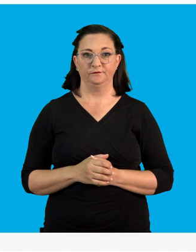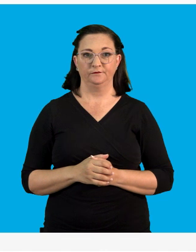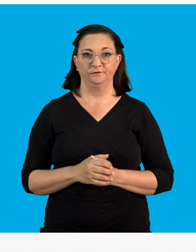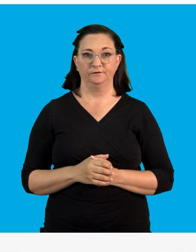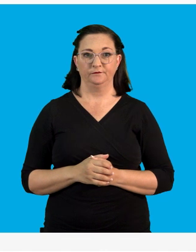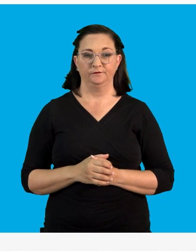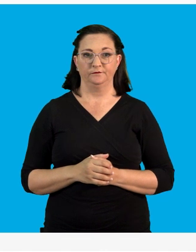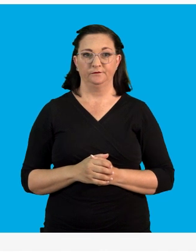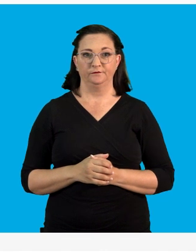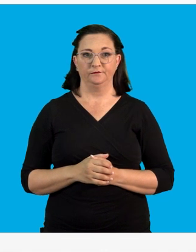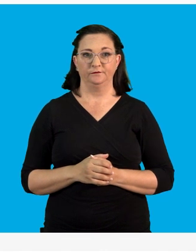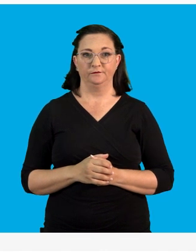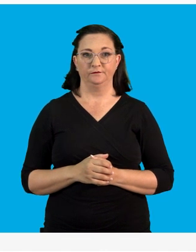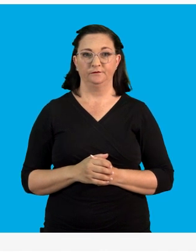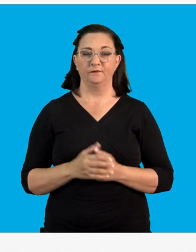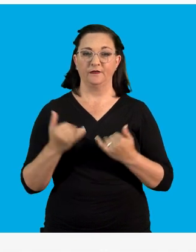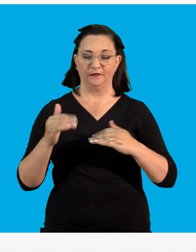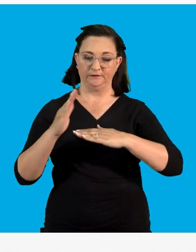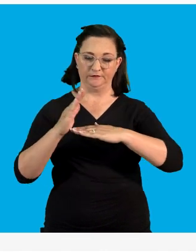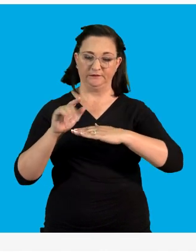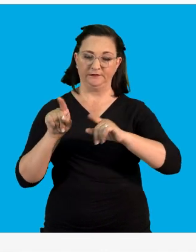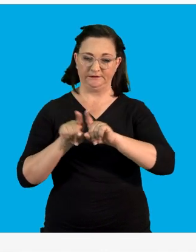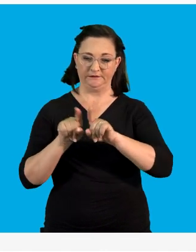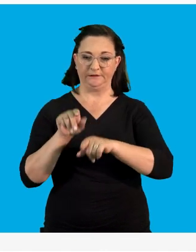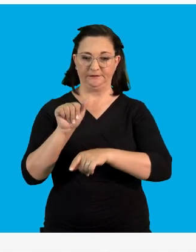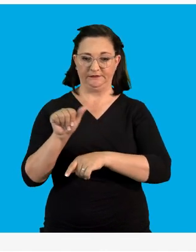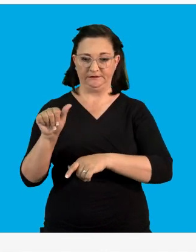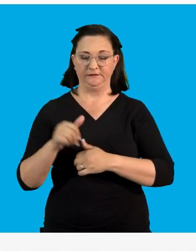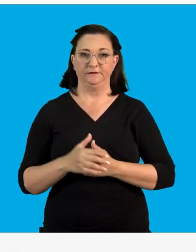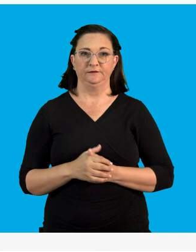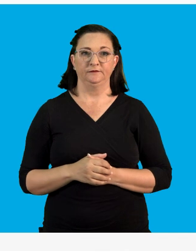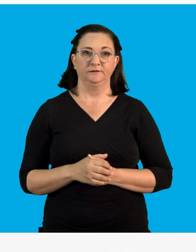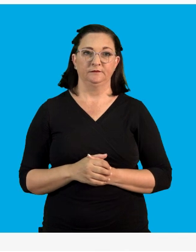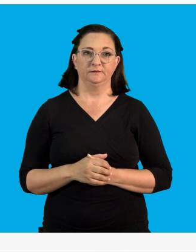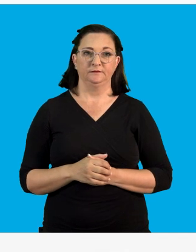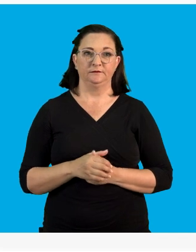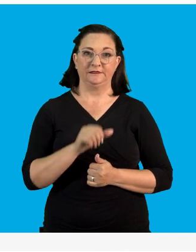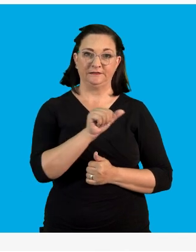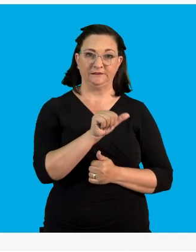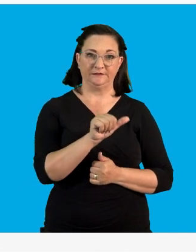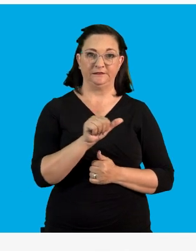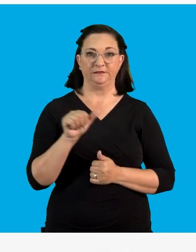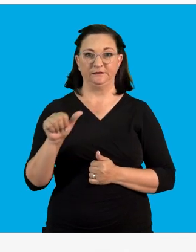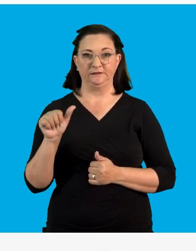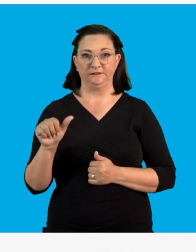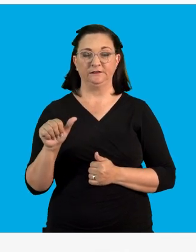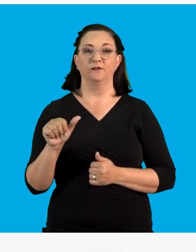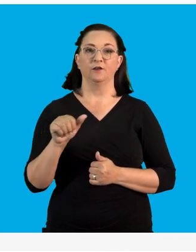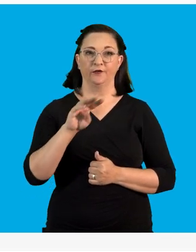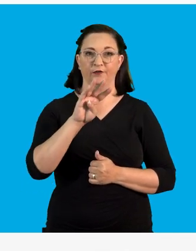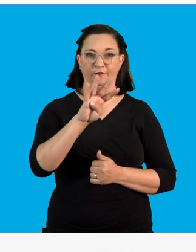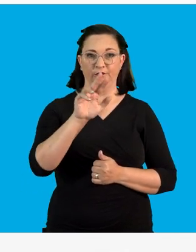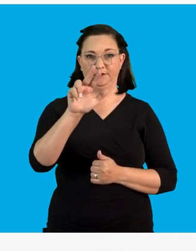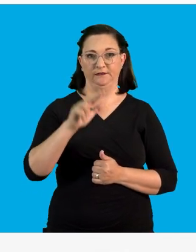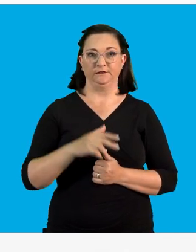now we've measured the angle on the right as well, and it gives us 66 degrees. So we've got 66, 66, and